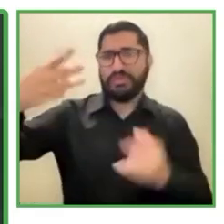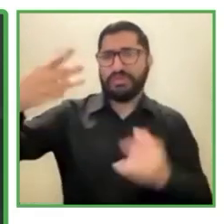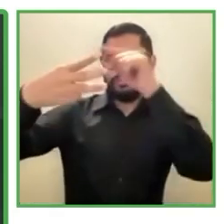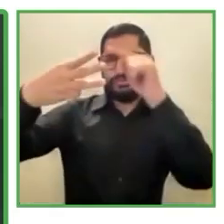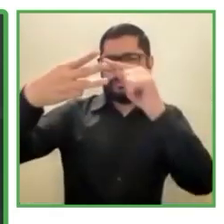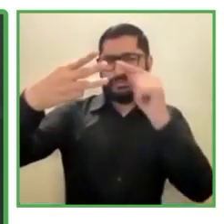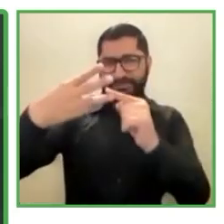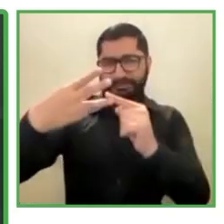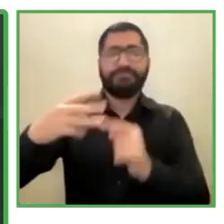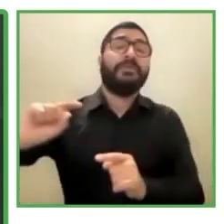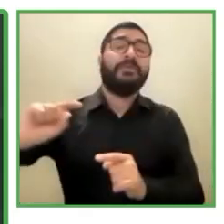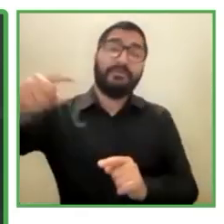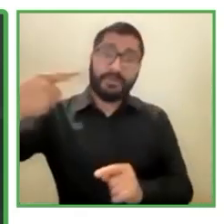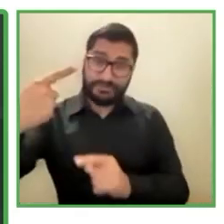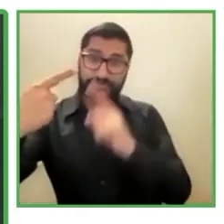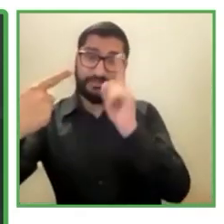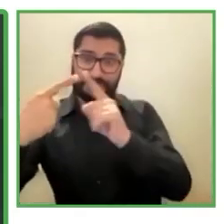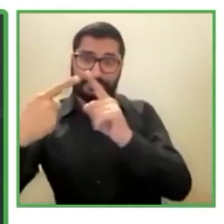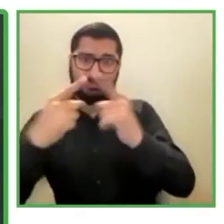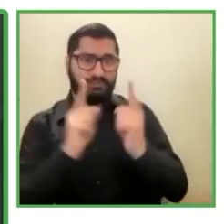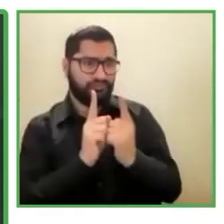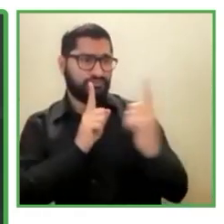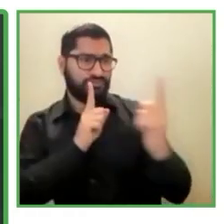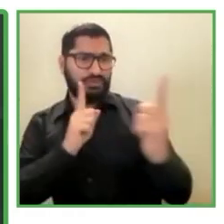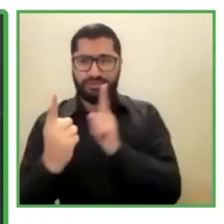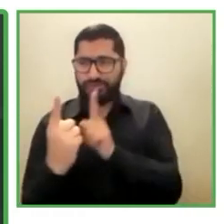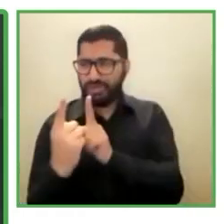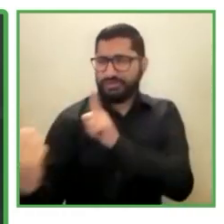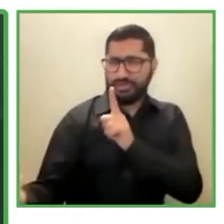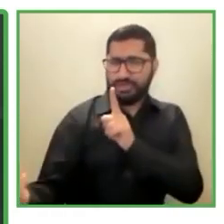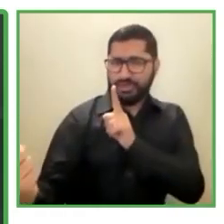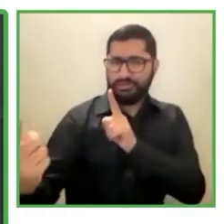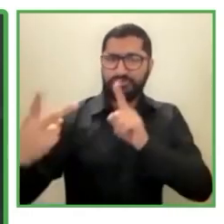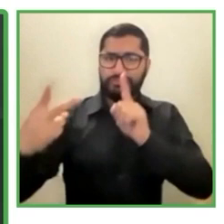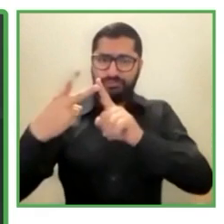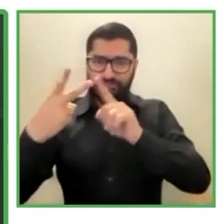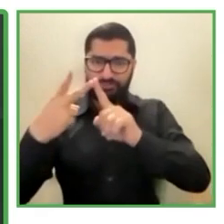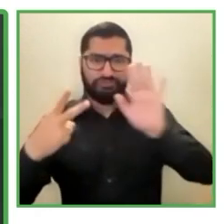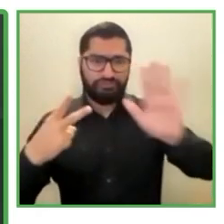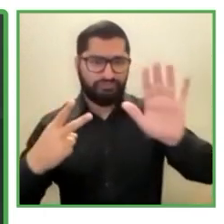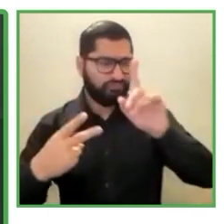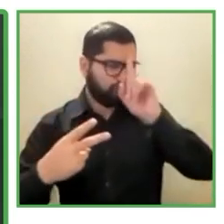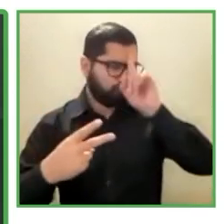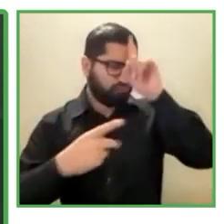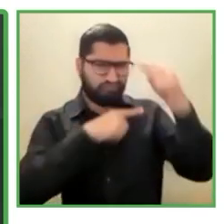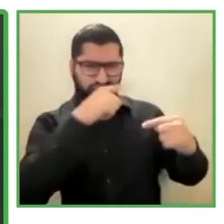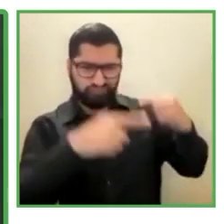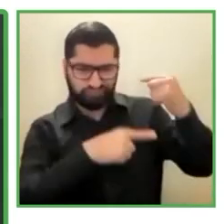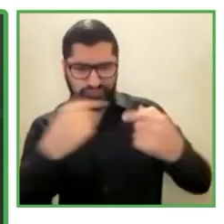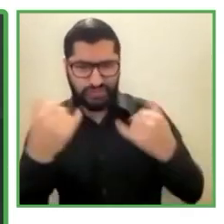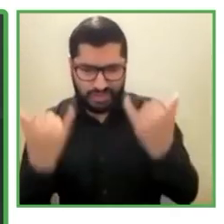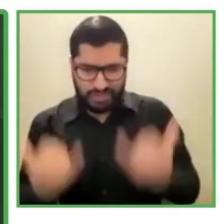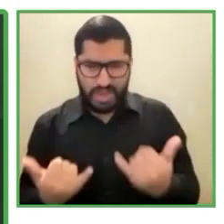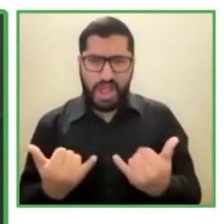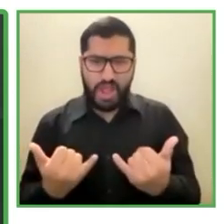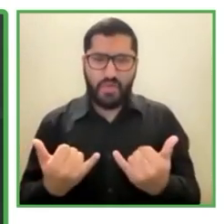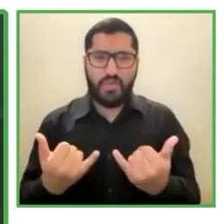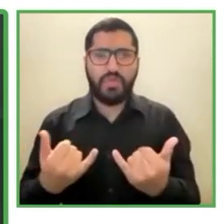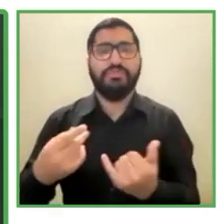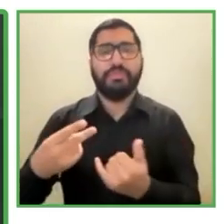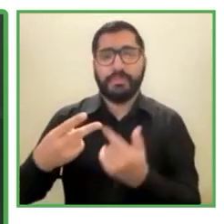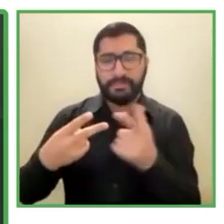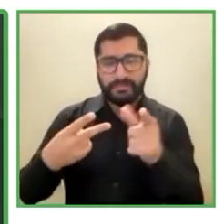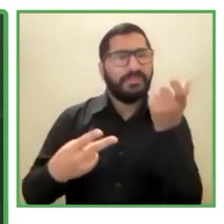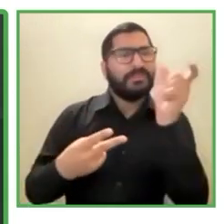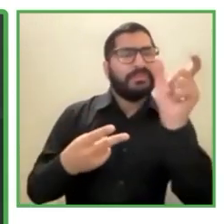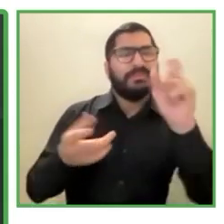first dimension has to do with the tendencies imposed by this that we denominate challenges